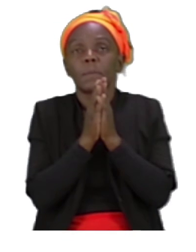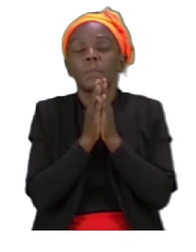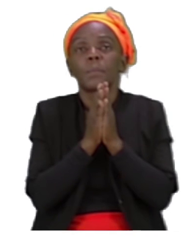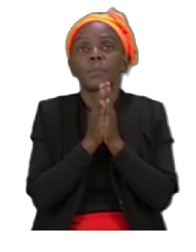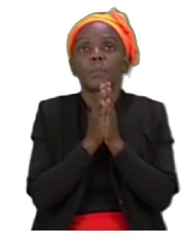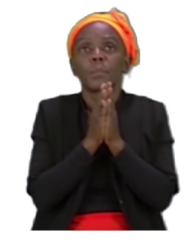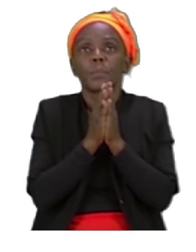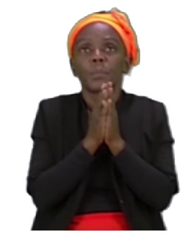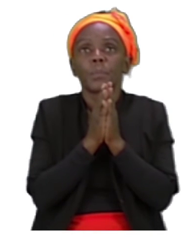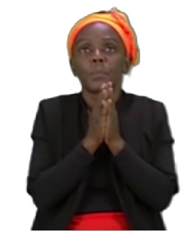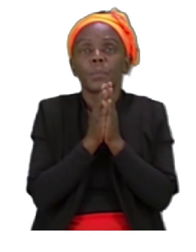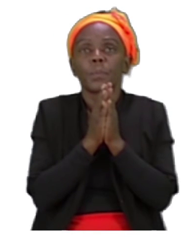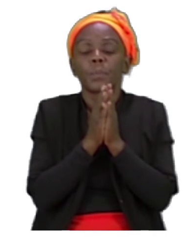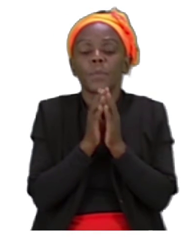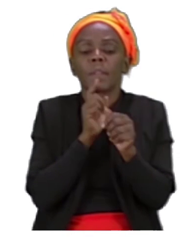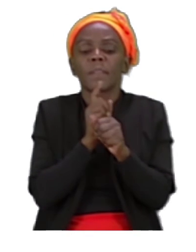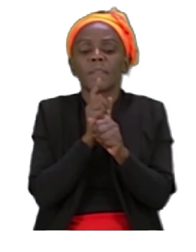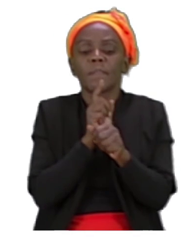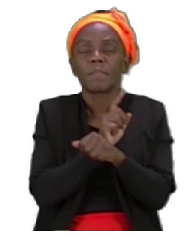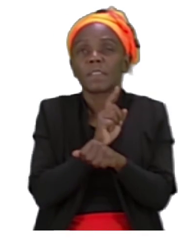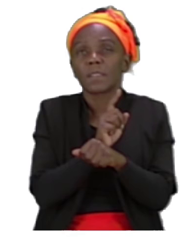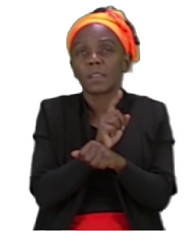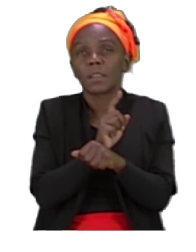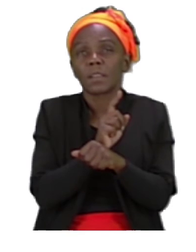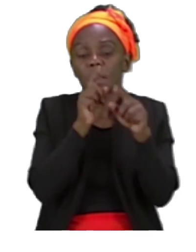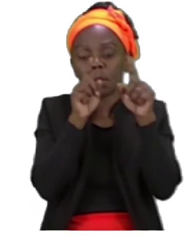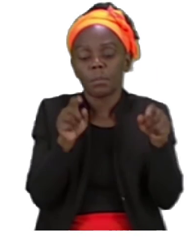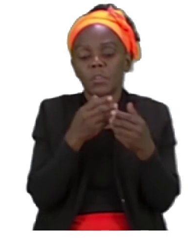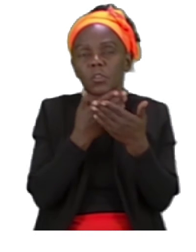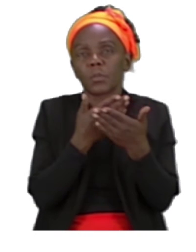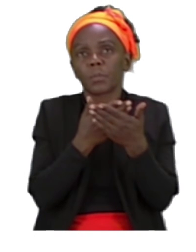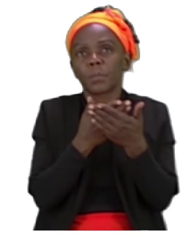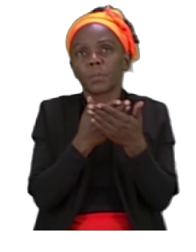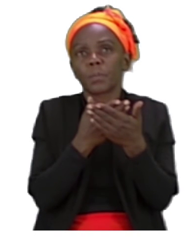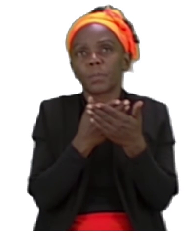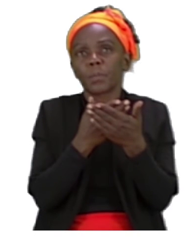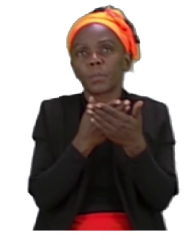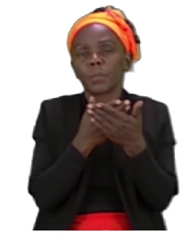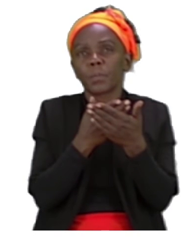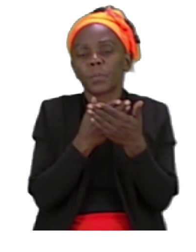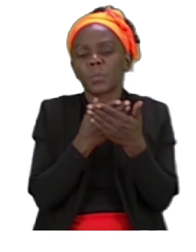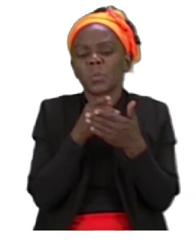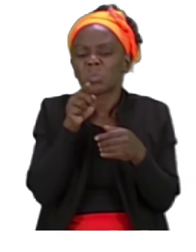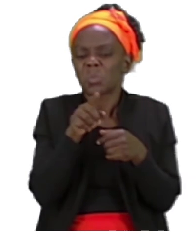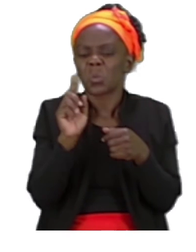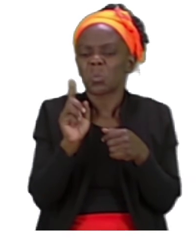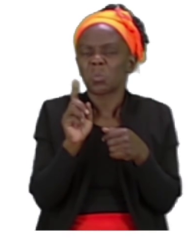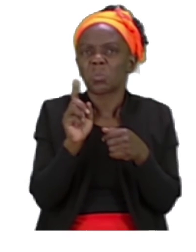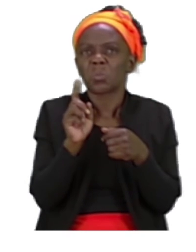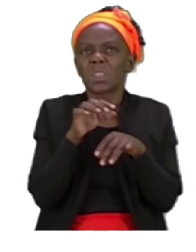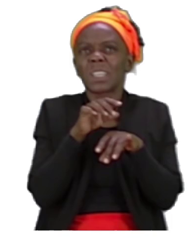letters. So the first one, number 1, has a picture that we can see. What is that animal?